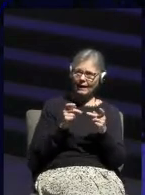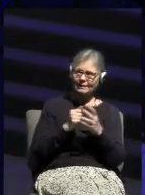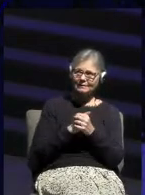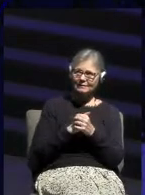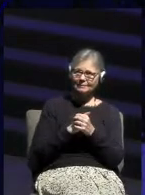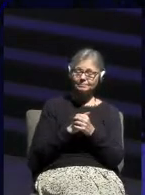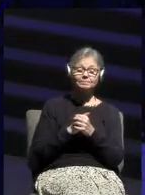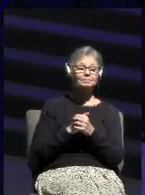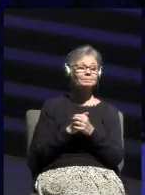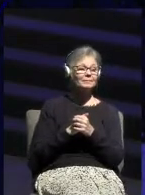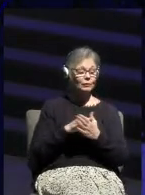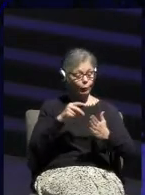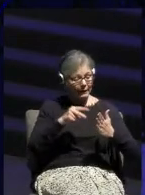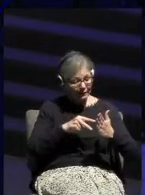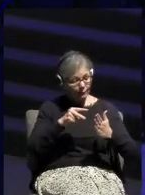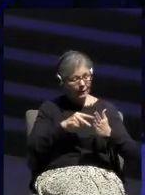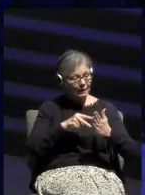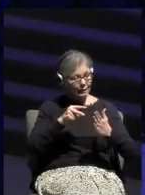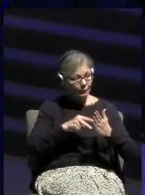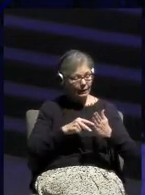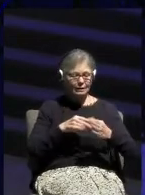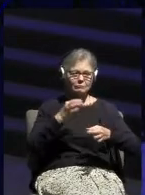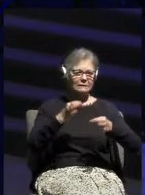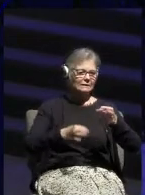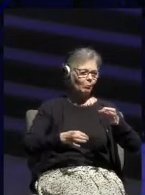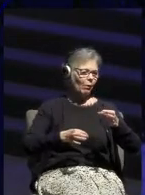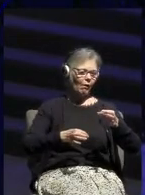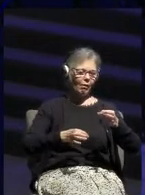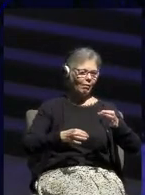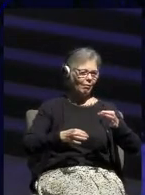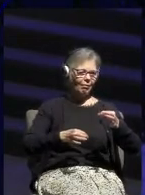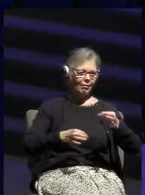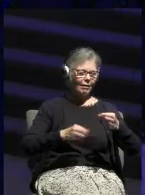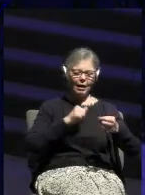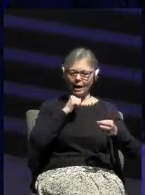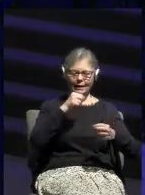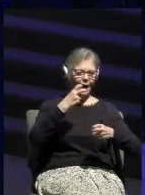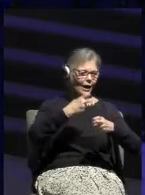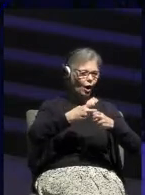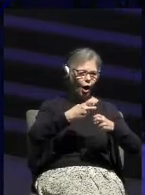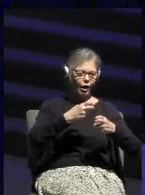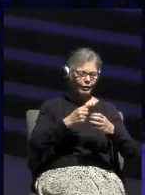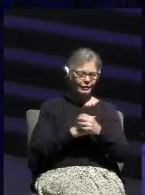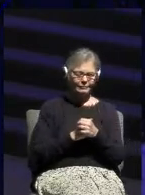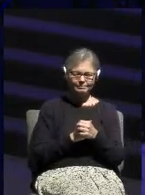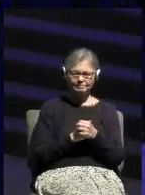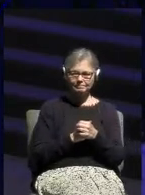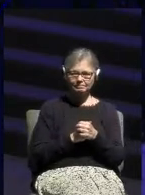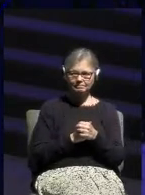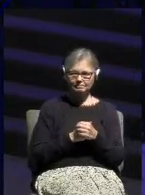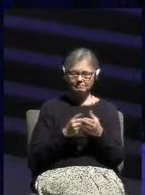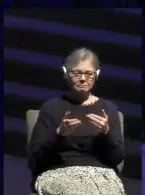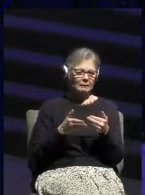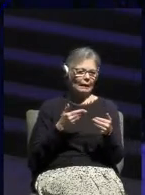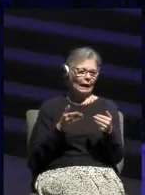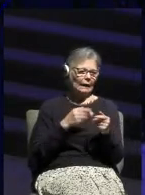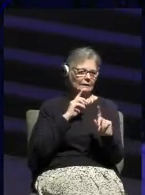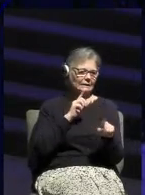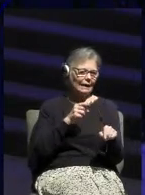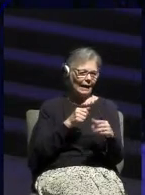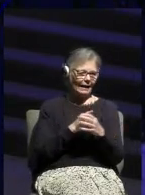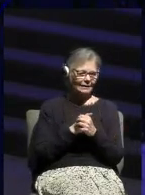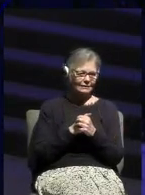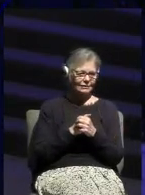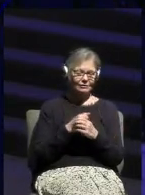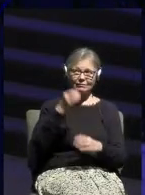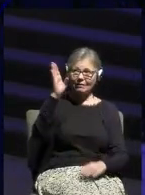it's simplistic. It really is. Walking with God and living for him is so simplistic. We're the ones that make it very hard. God's